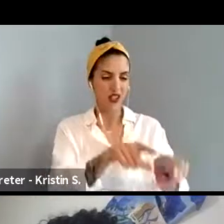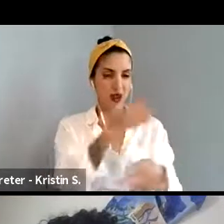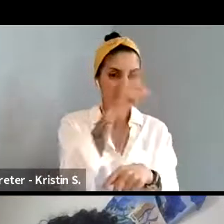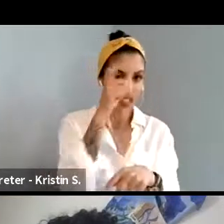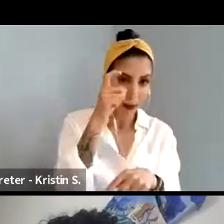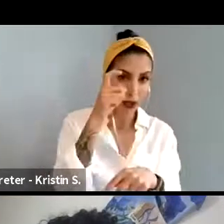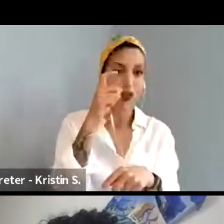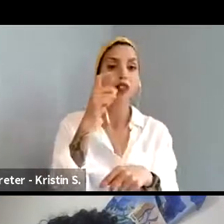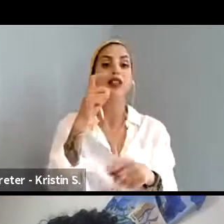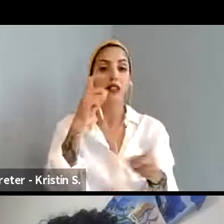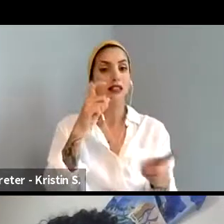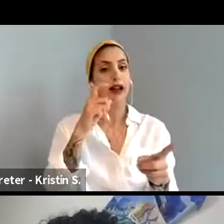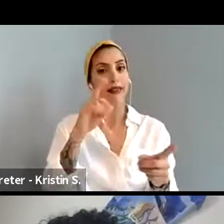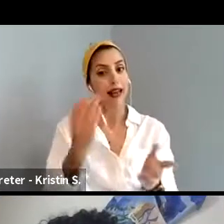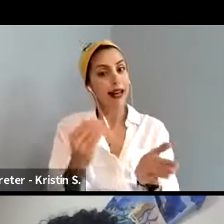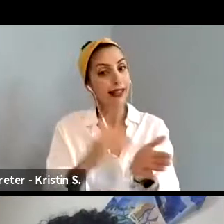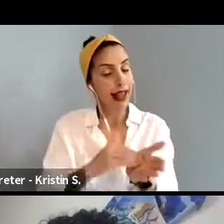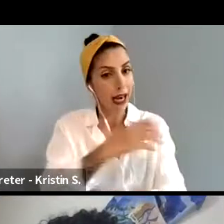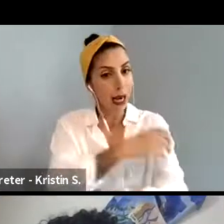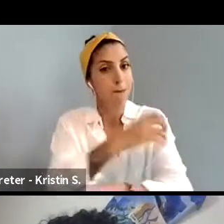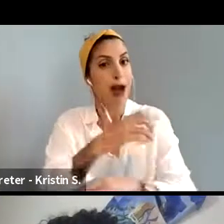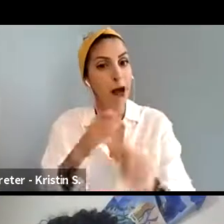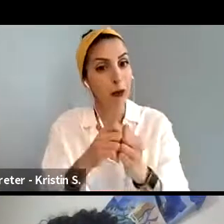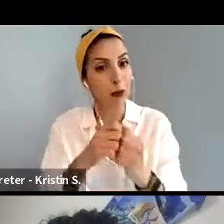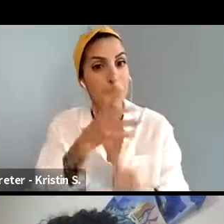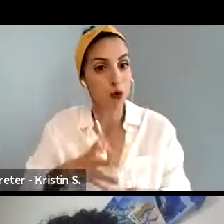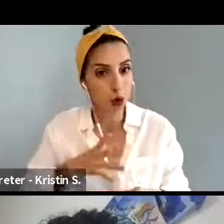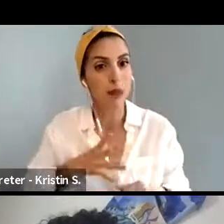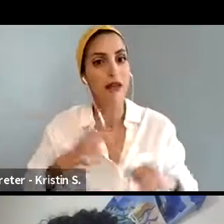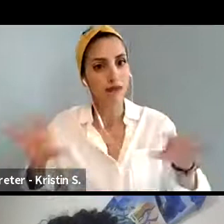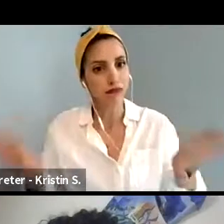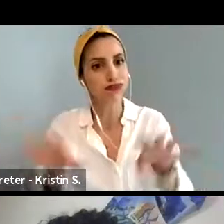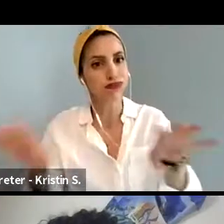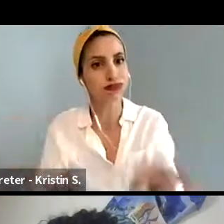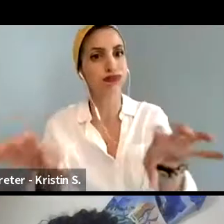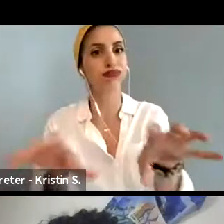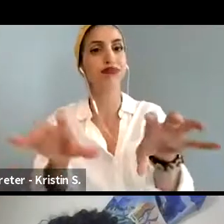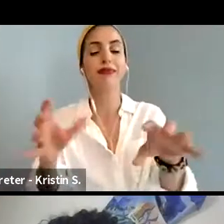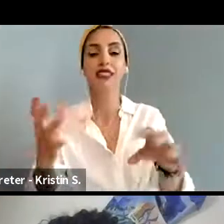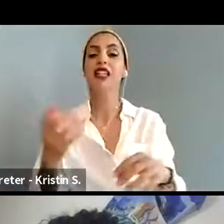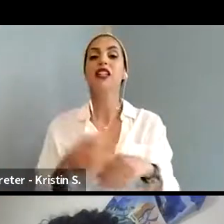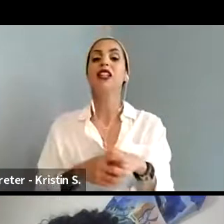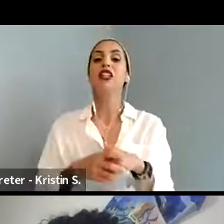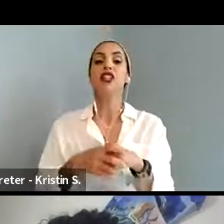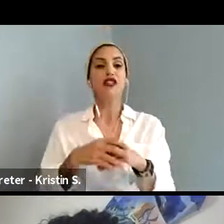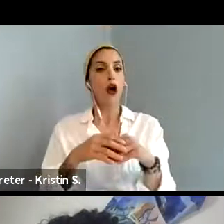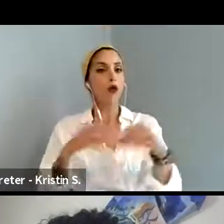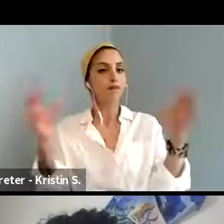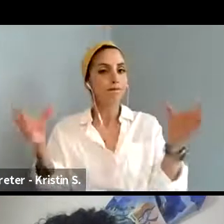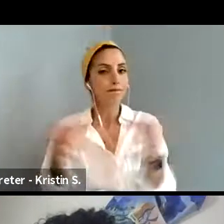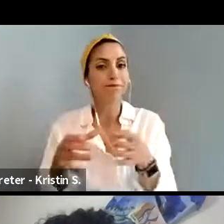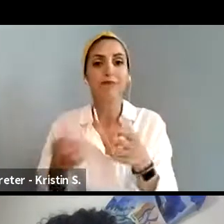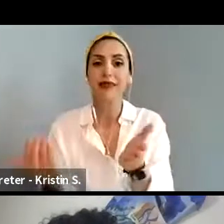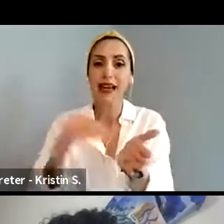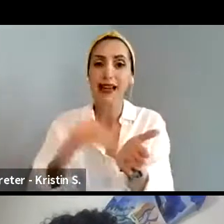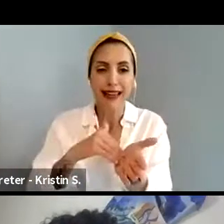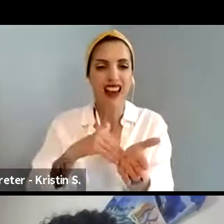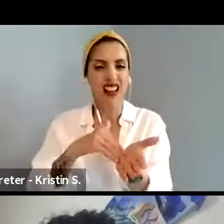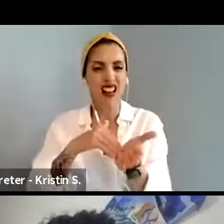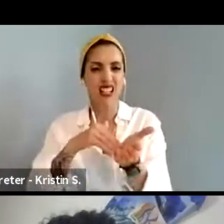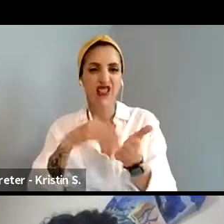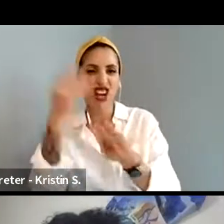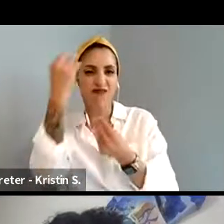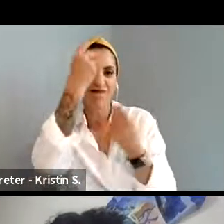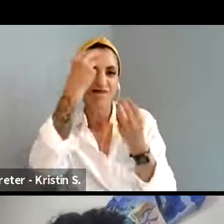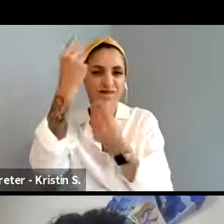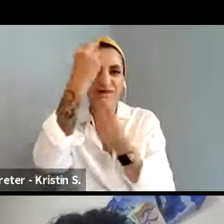power and women move things truly. And so coming together again to think through what